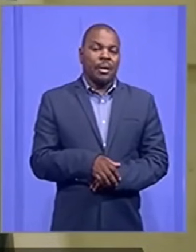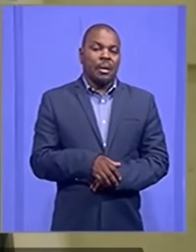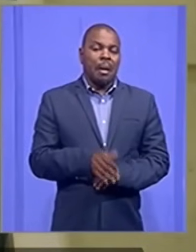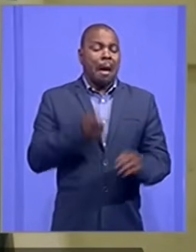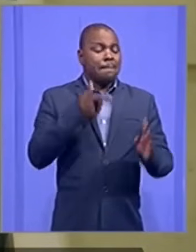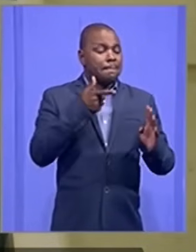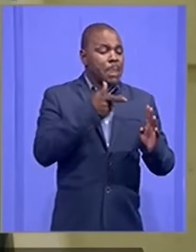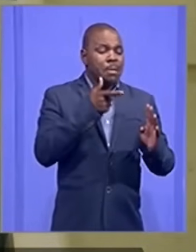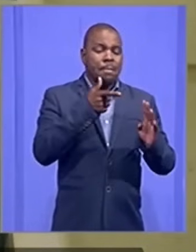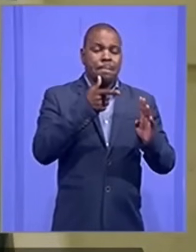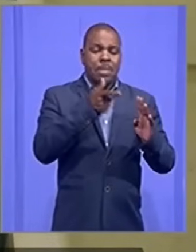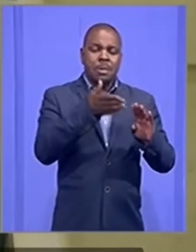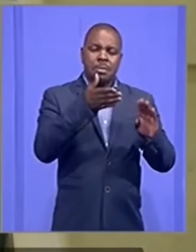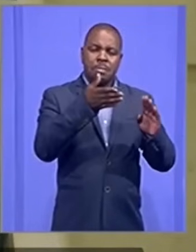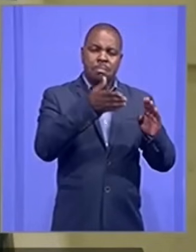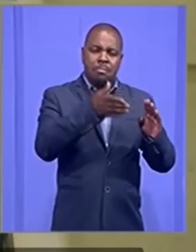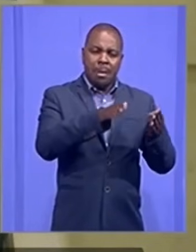gunshot